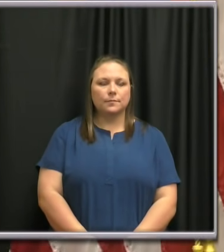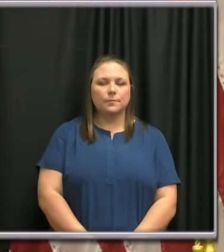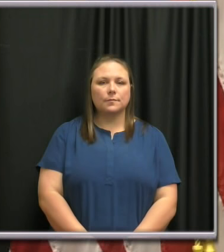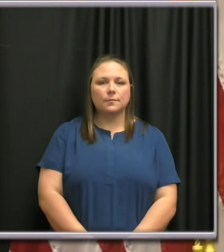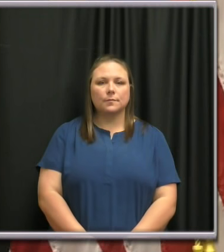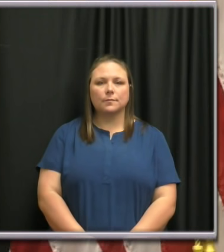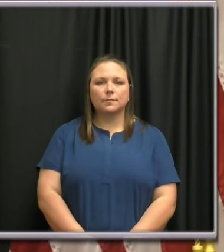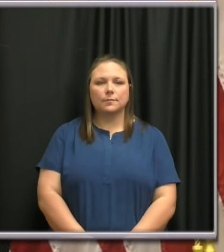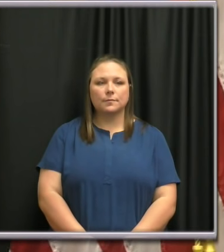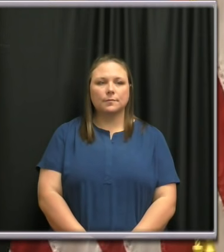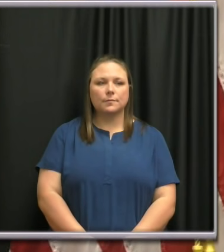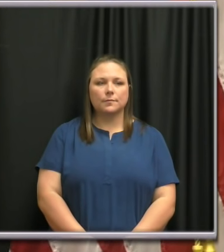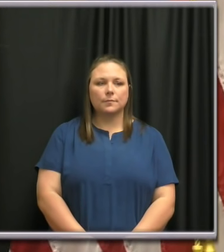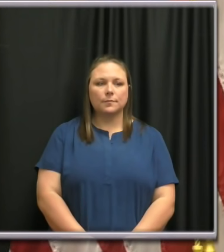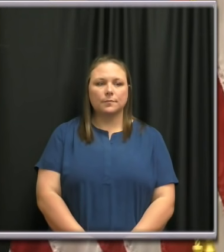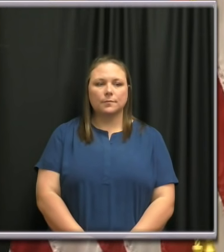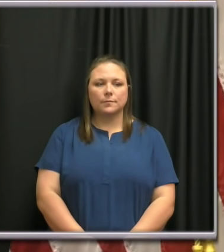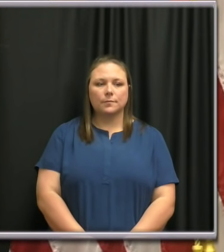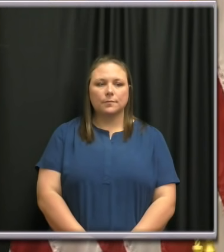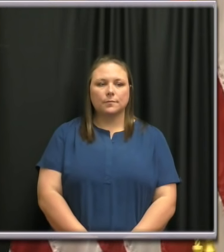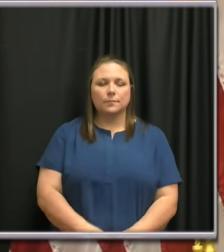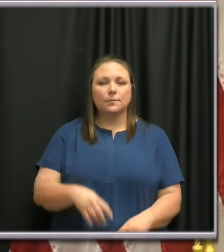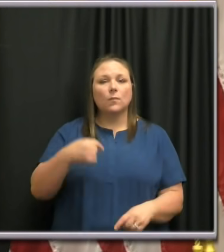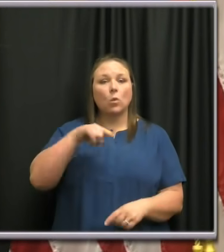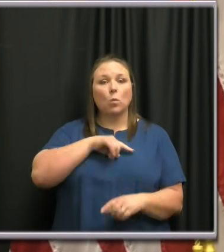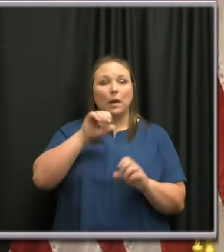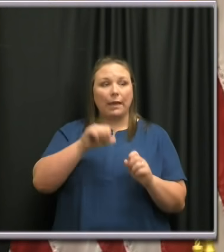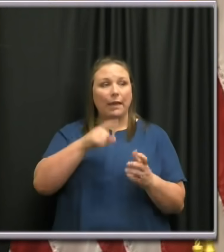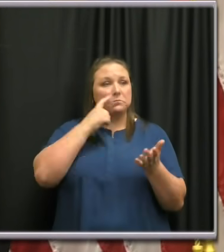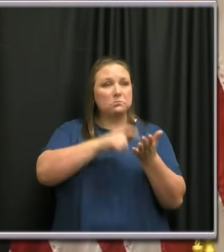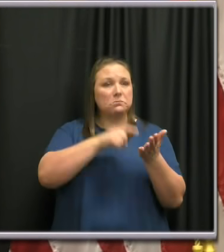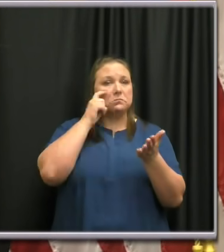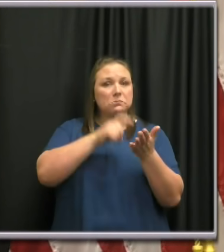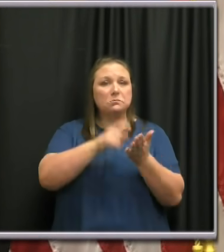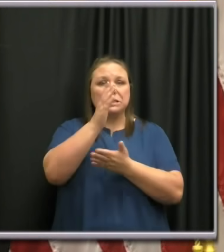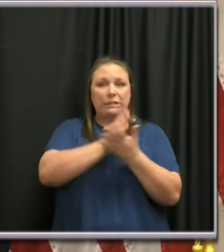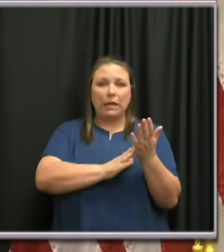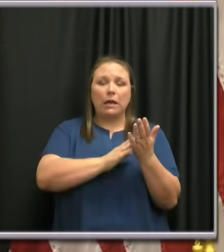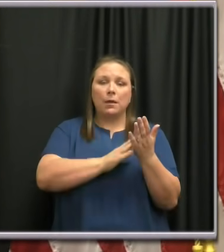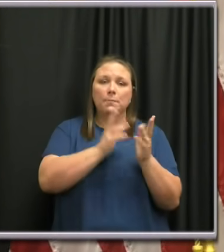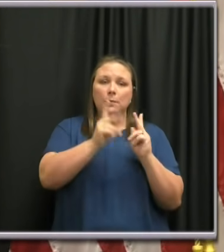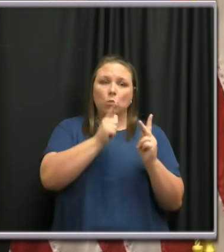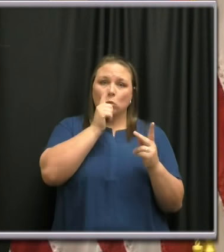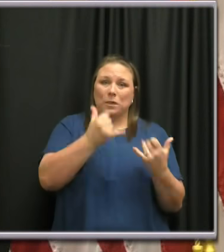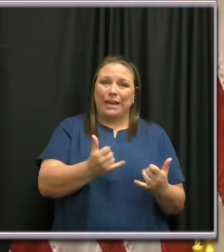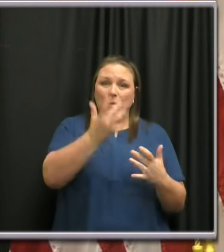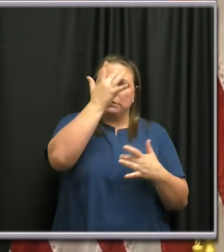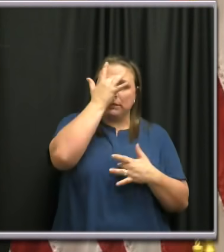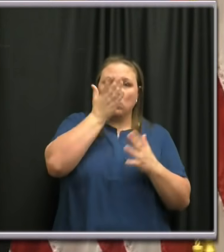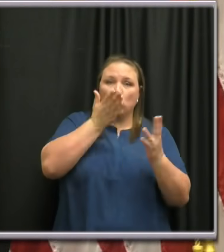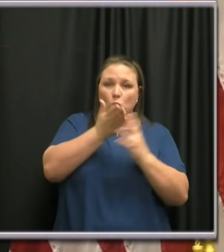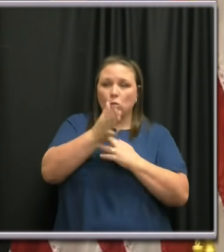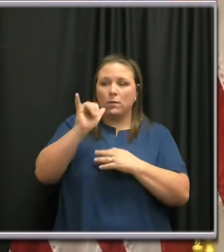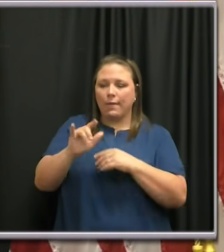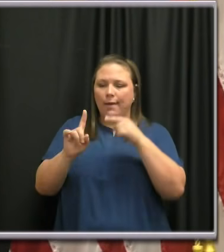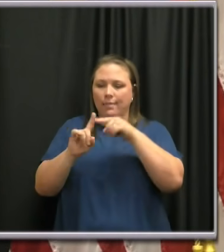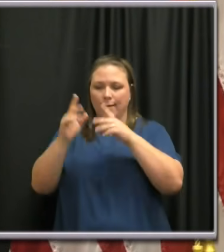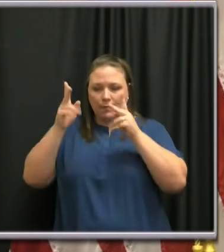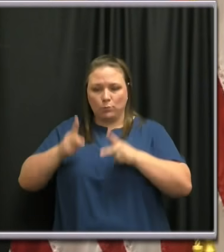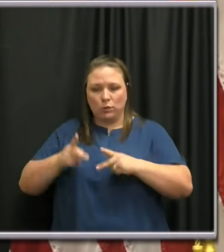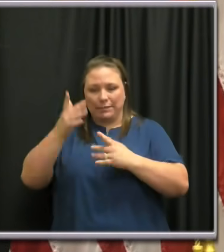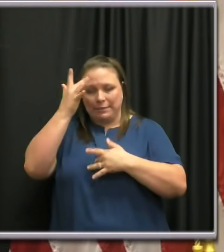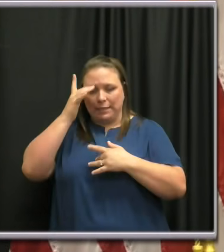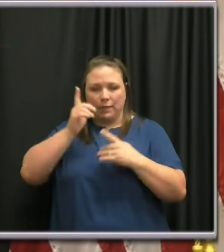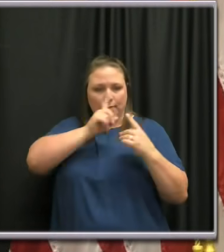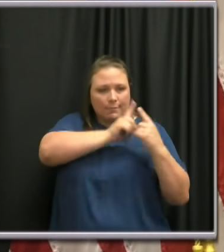We are, we can certainly attribute some of the cases that we're seeing to our contact tracing efforts, quite